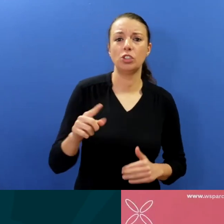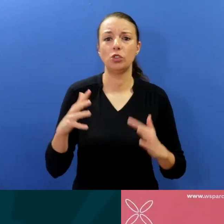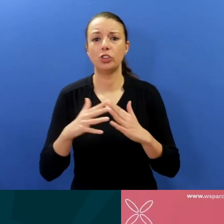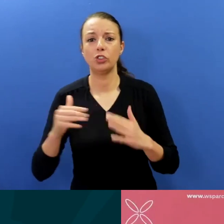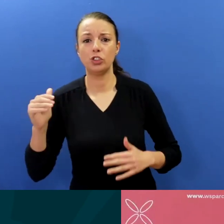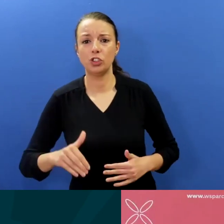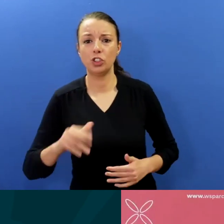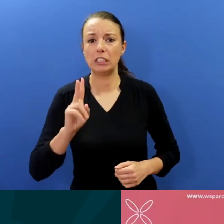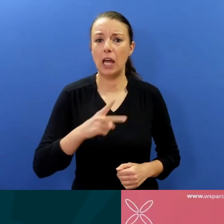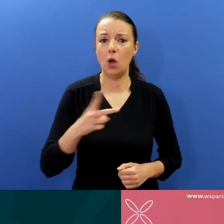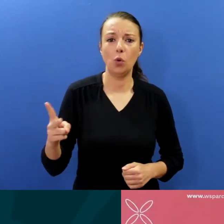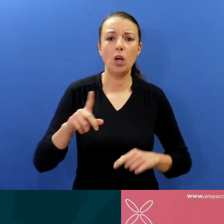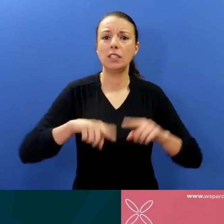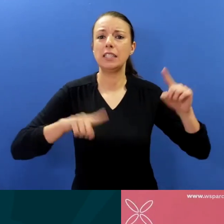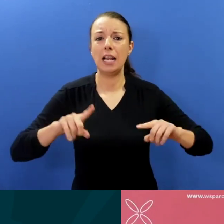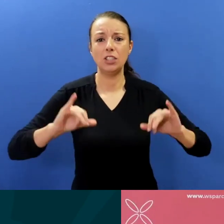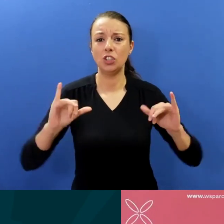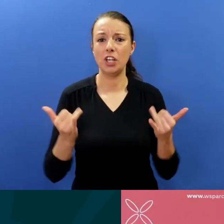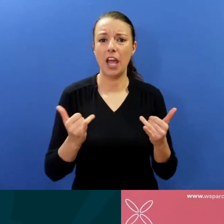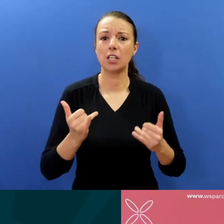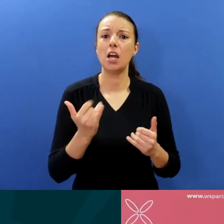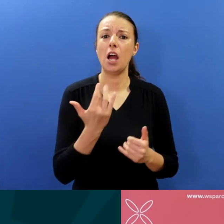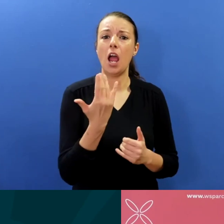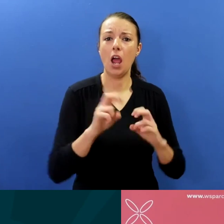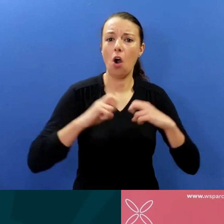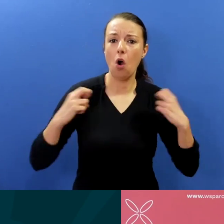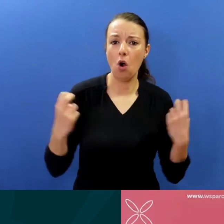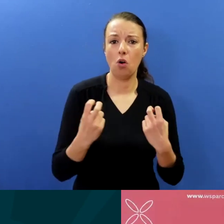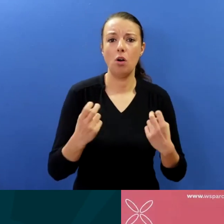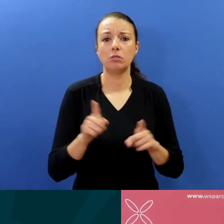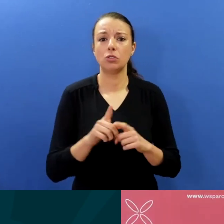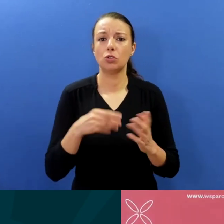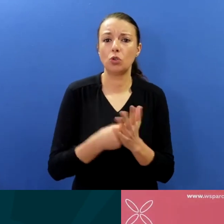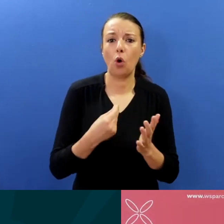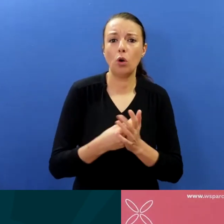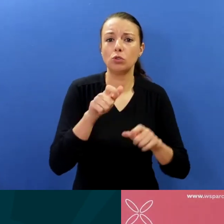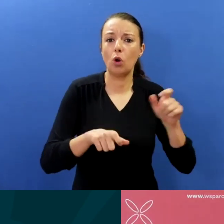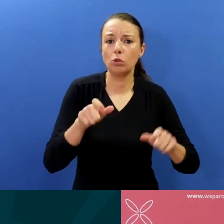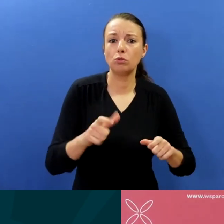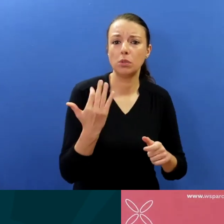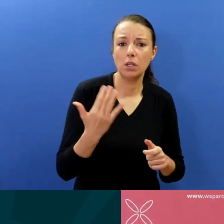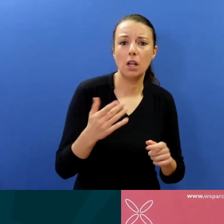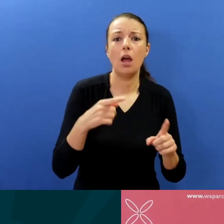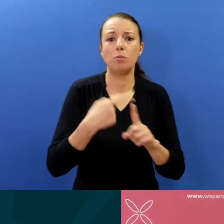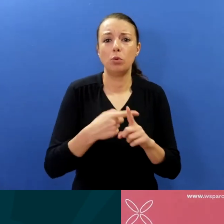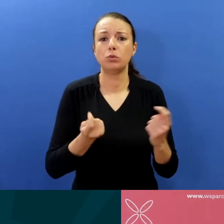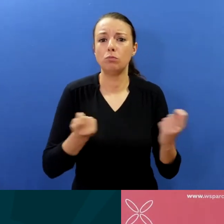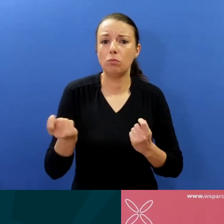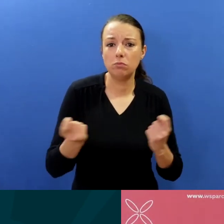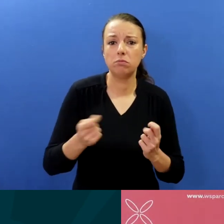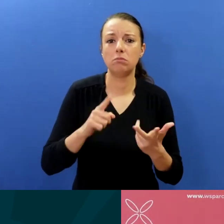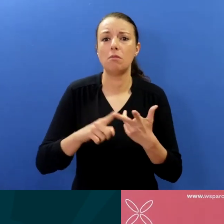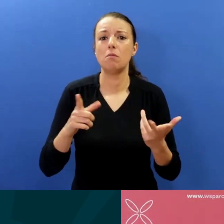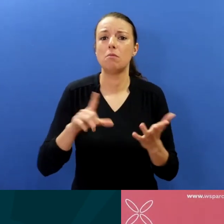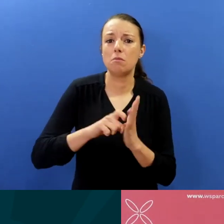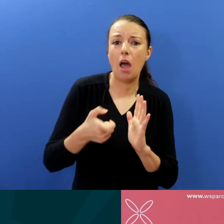cost of the facilitators and the premises and et cetera, et cetera. So citizen assemblies are really reserved